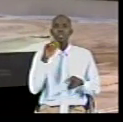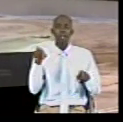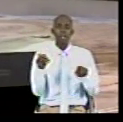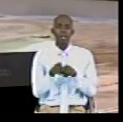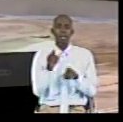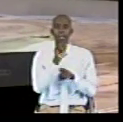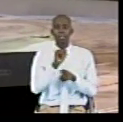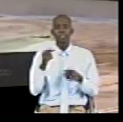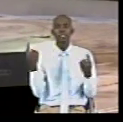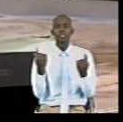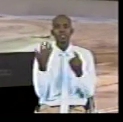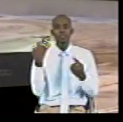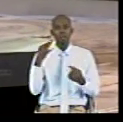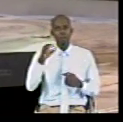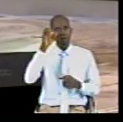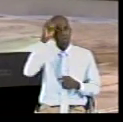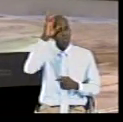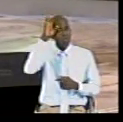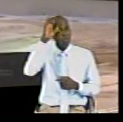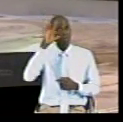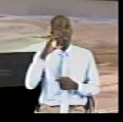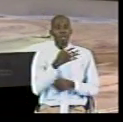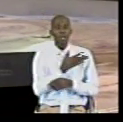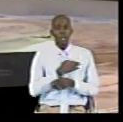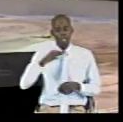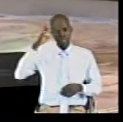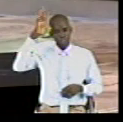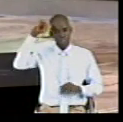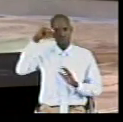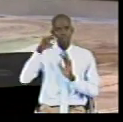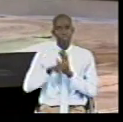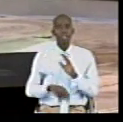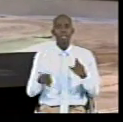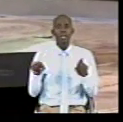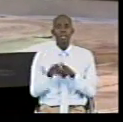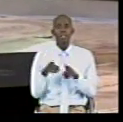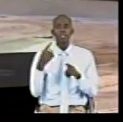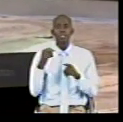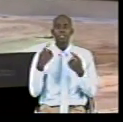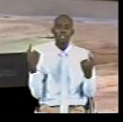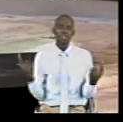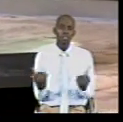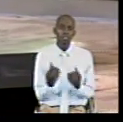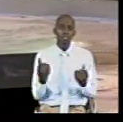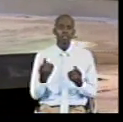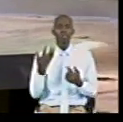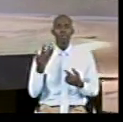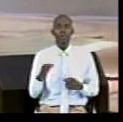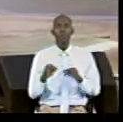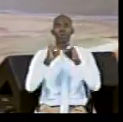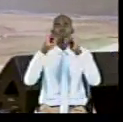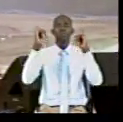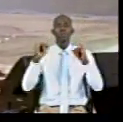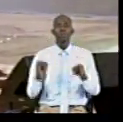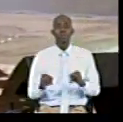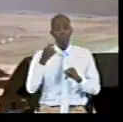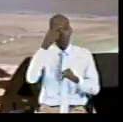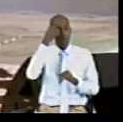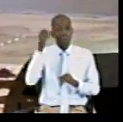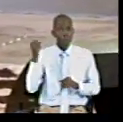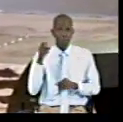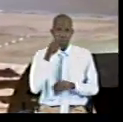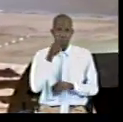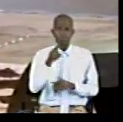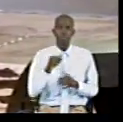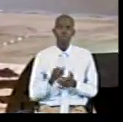of witchcraft, and stubbornness as iniquity and idolatry. Because thou